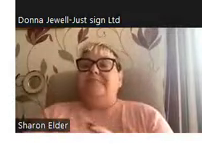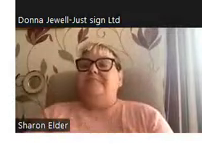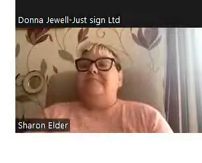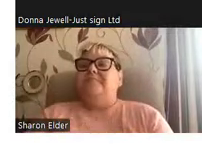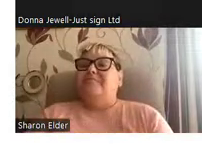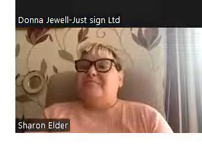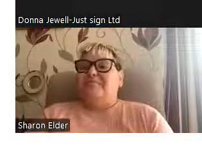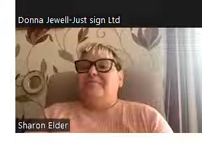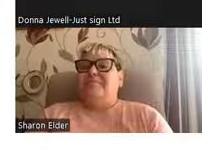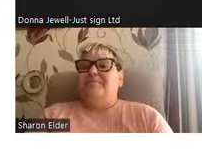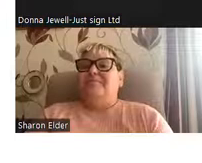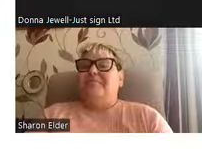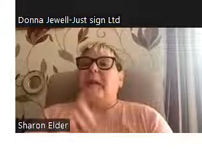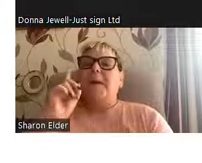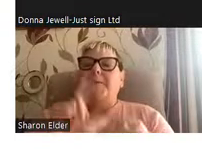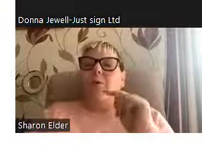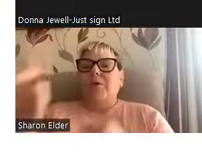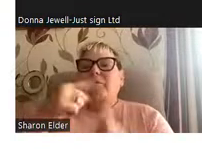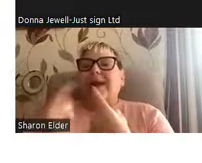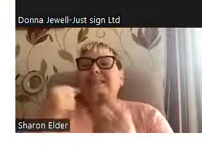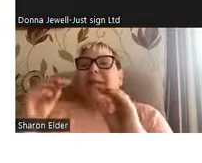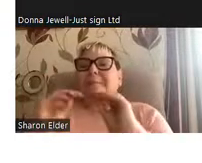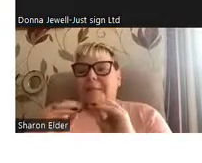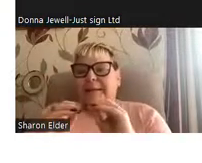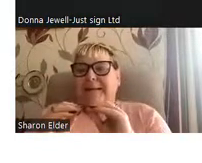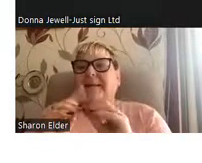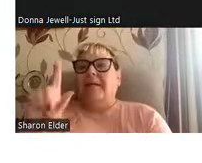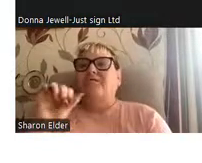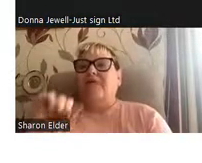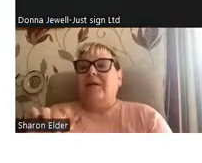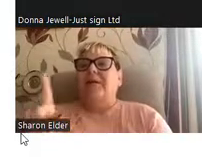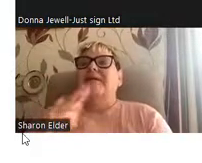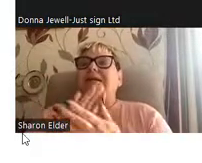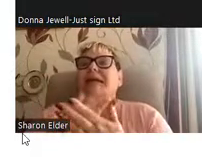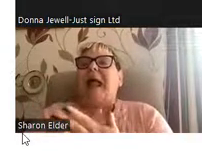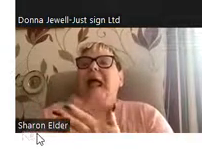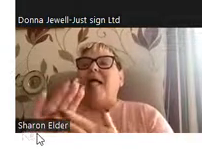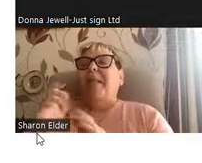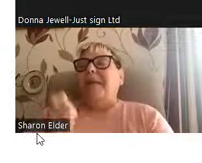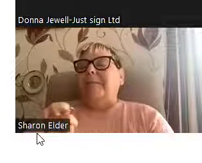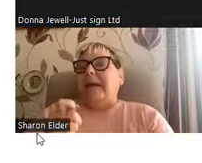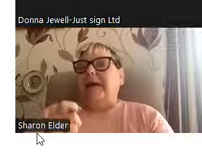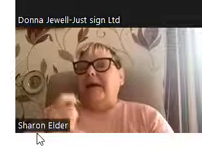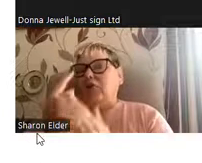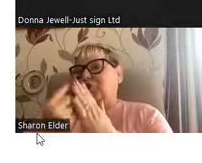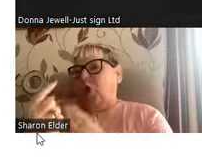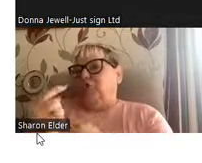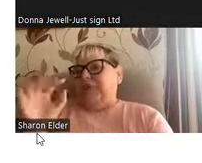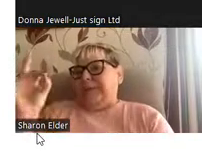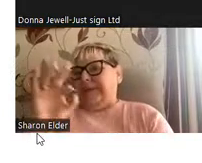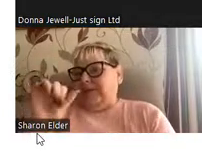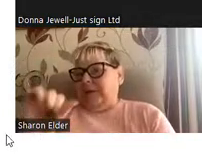think the greatest number of you have answered B, and that is correct. It is the heather mining bee is the correct